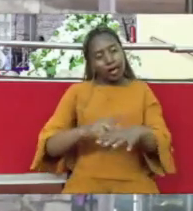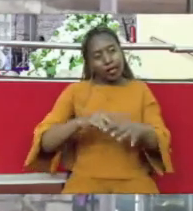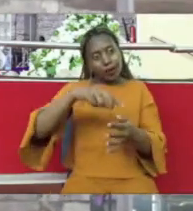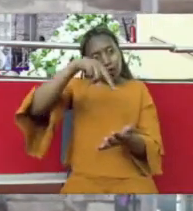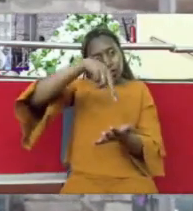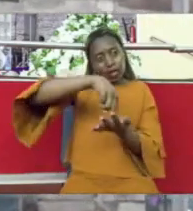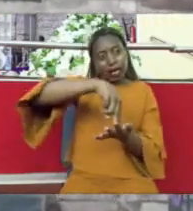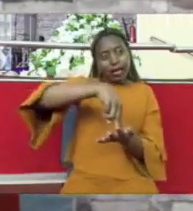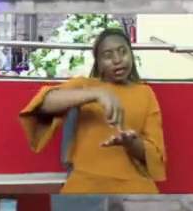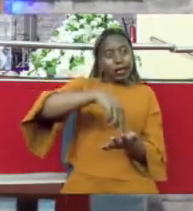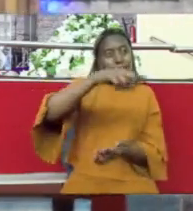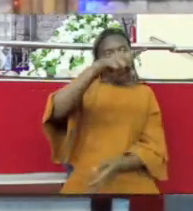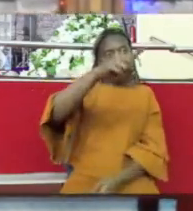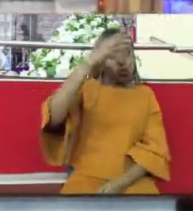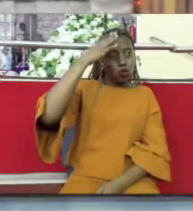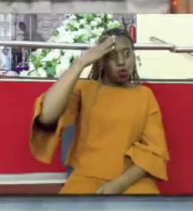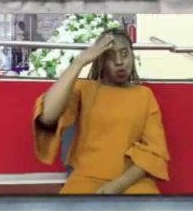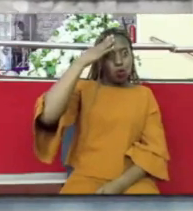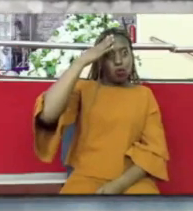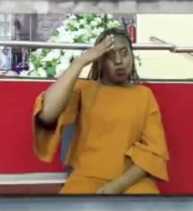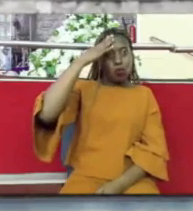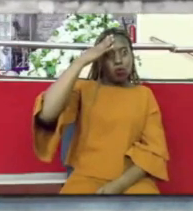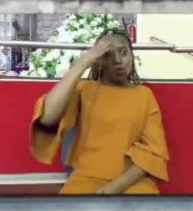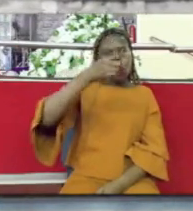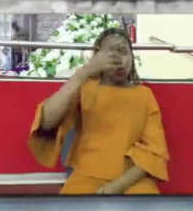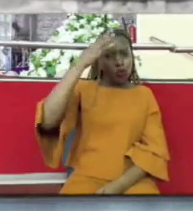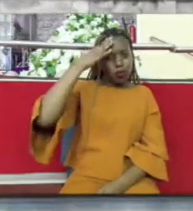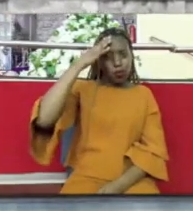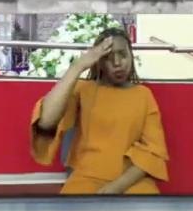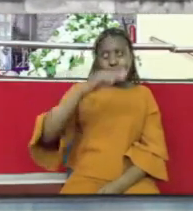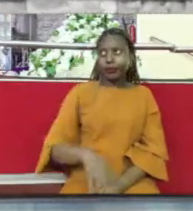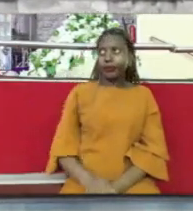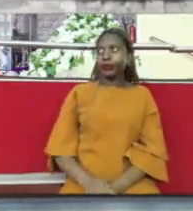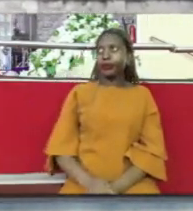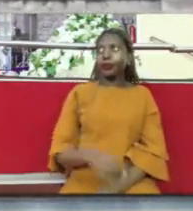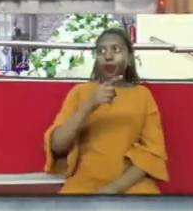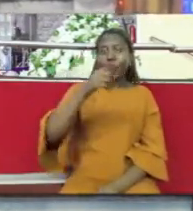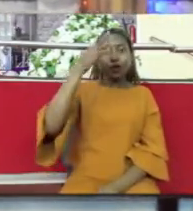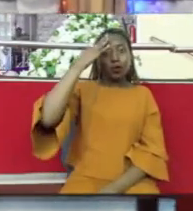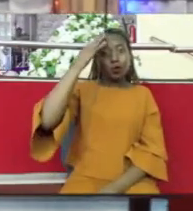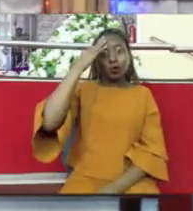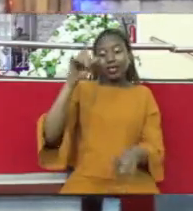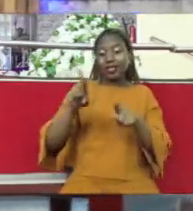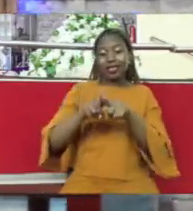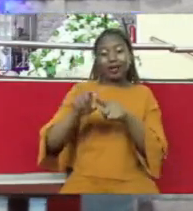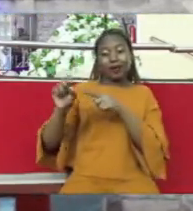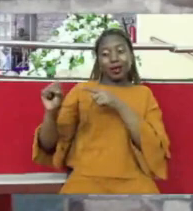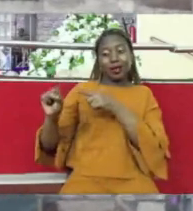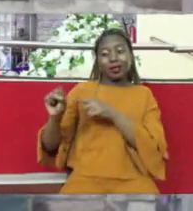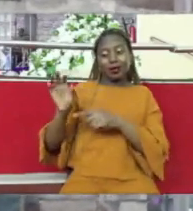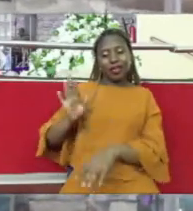Tunapoinuka. You know it. Unajua. You know it. Wajua. You know it just like the Samaritan woman knew